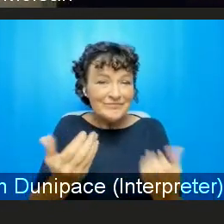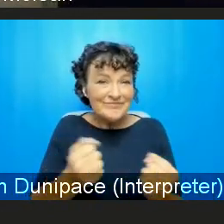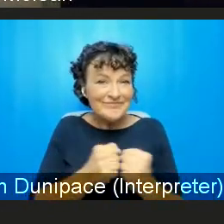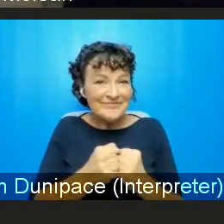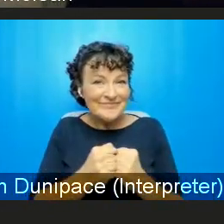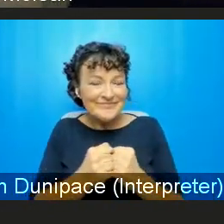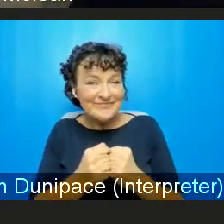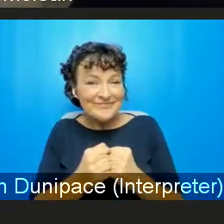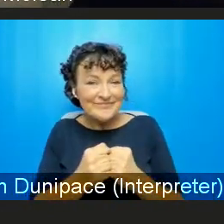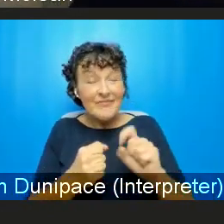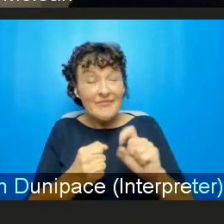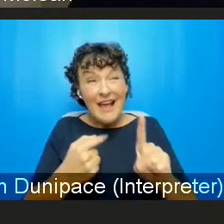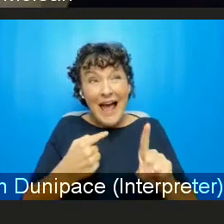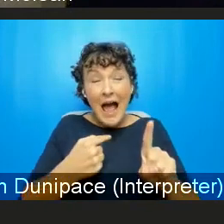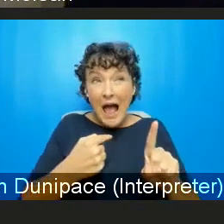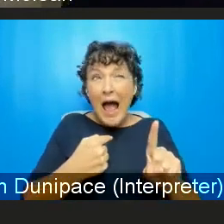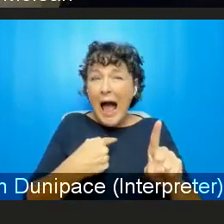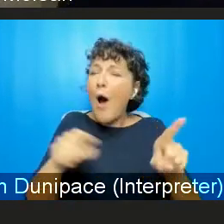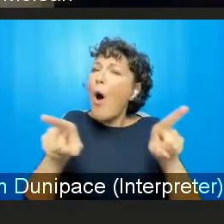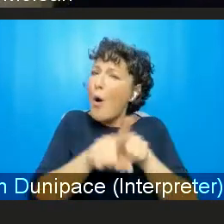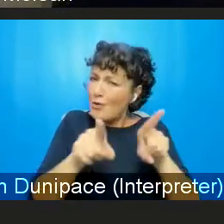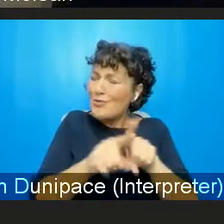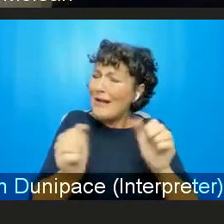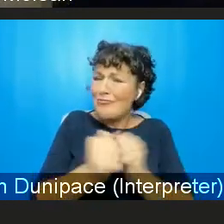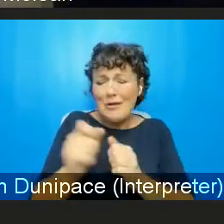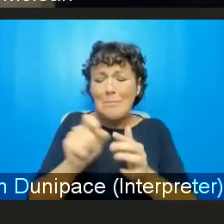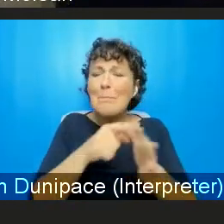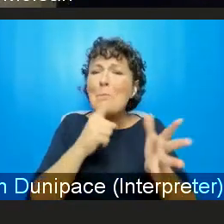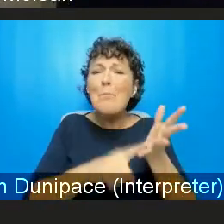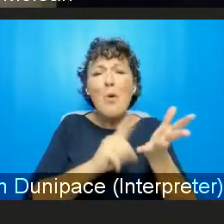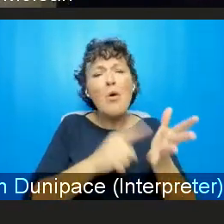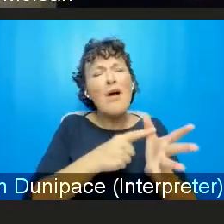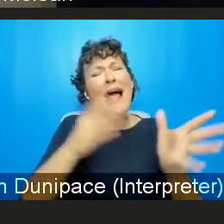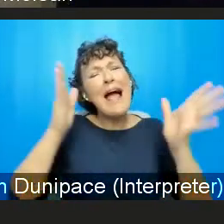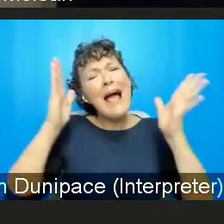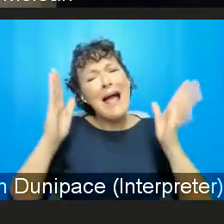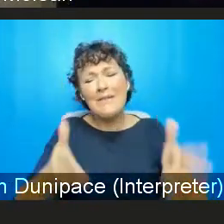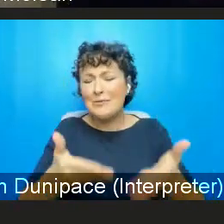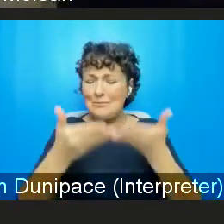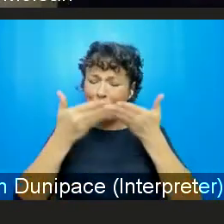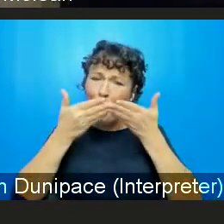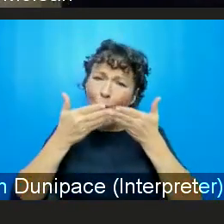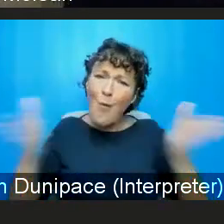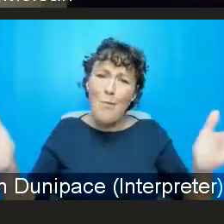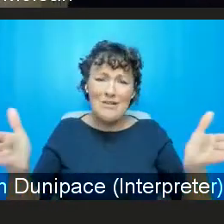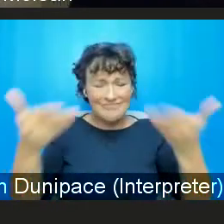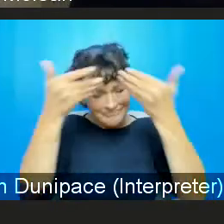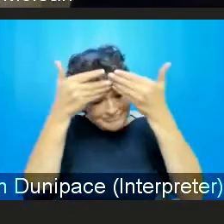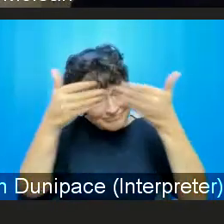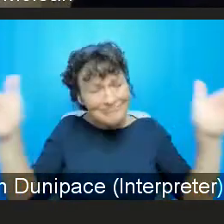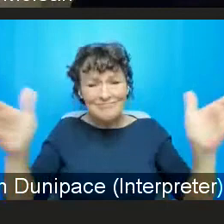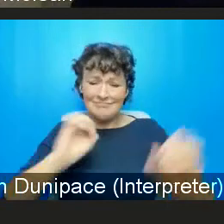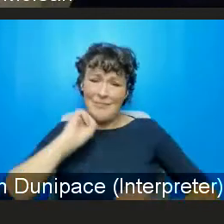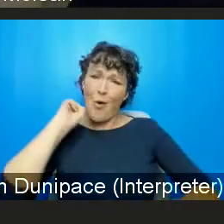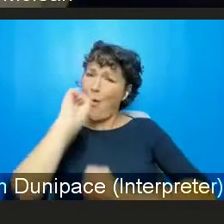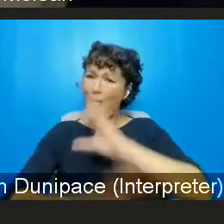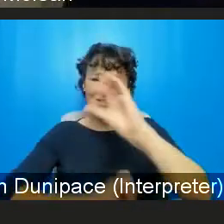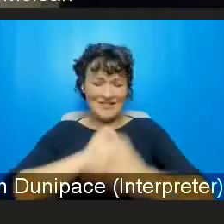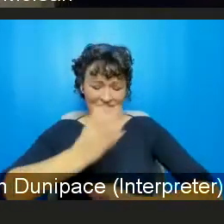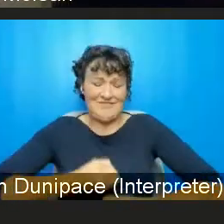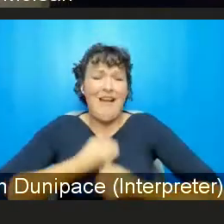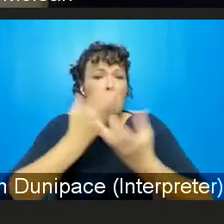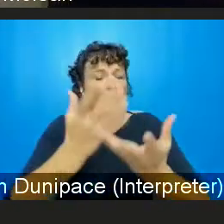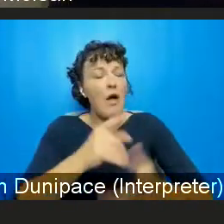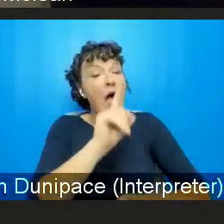I think I agree with Paul as well. Being open is really important. You know, being open and honest from the get-go with the candidate. For me, it really helped